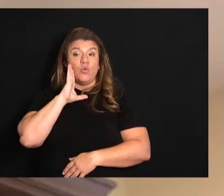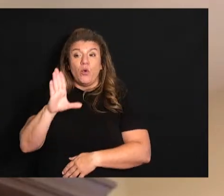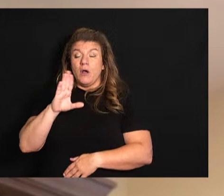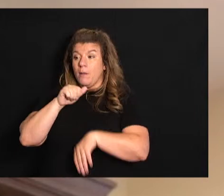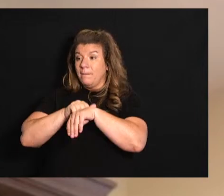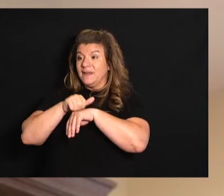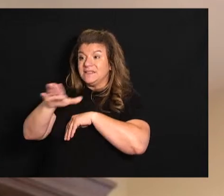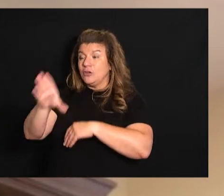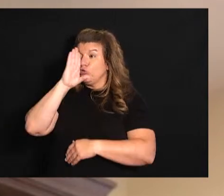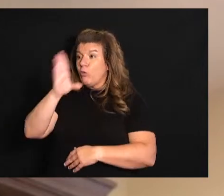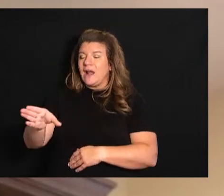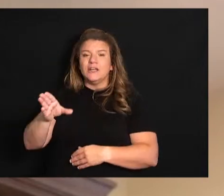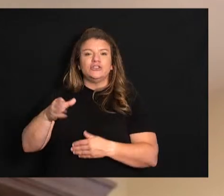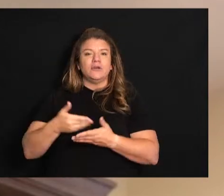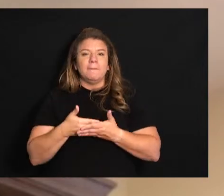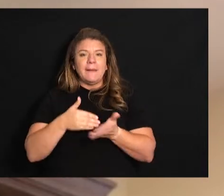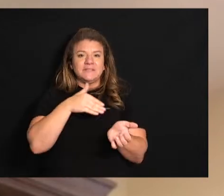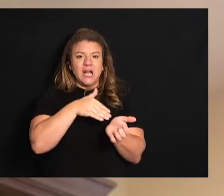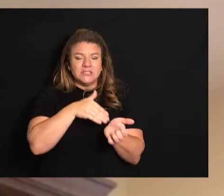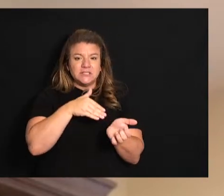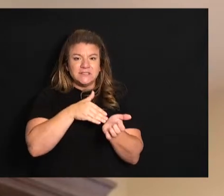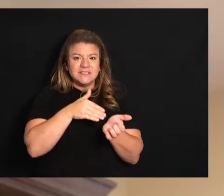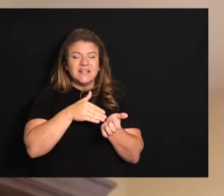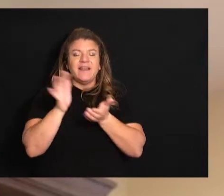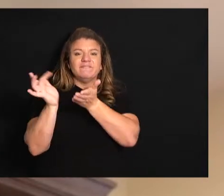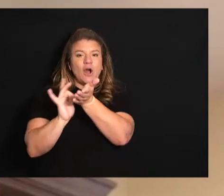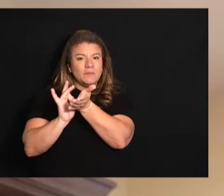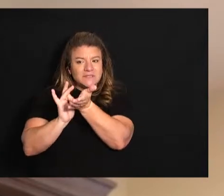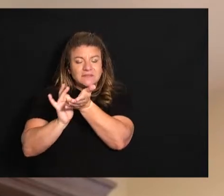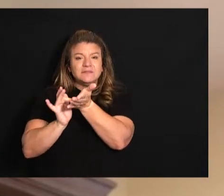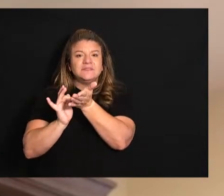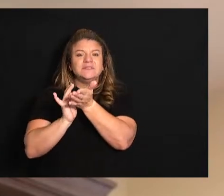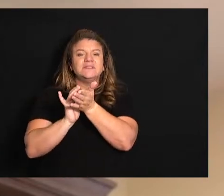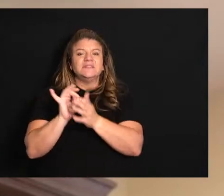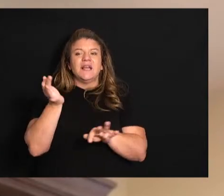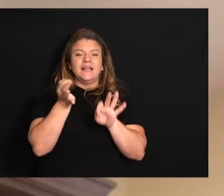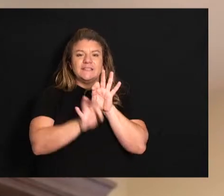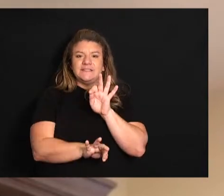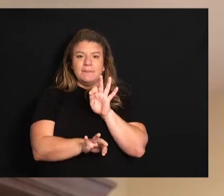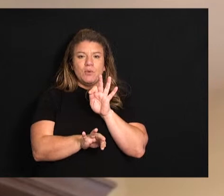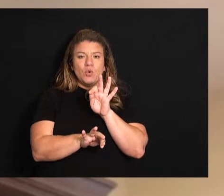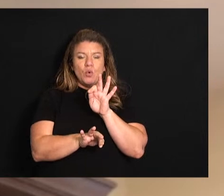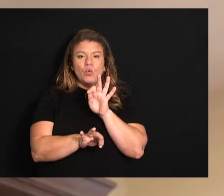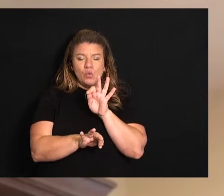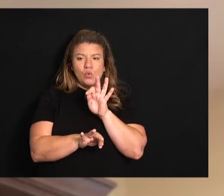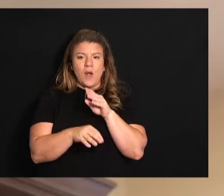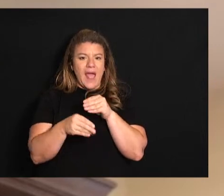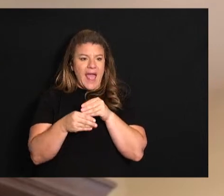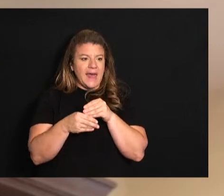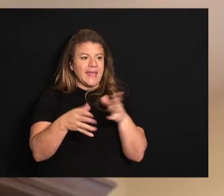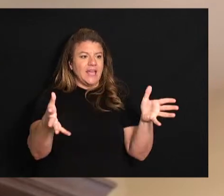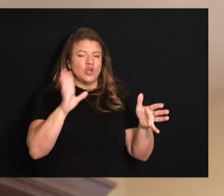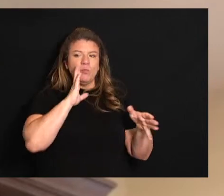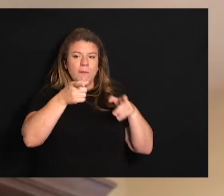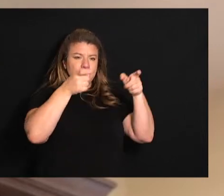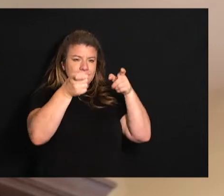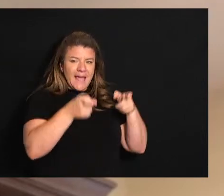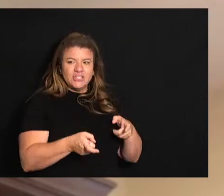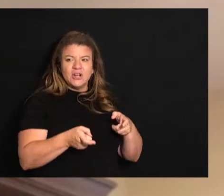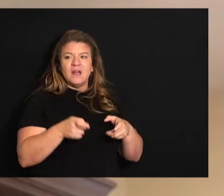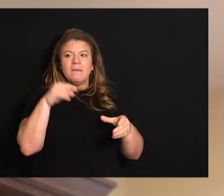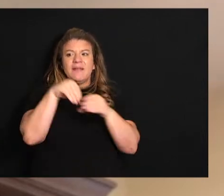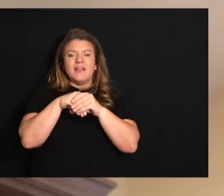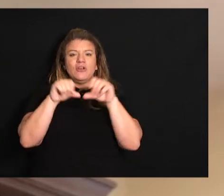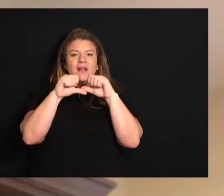to pediatricians as well as pharmacies, and then a central allocation that will be managed by the